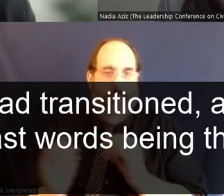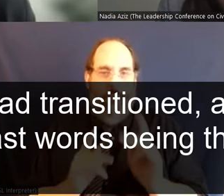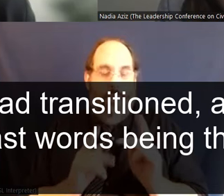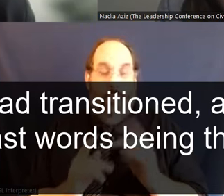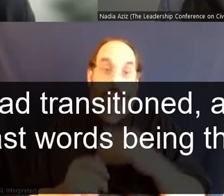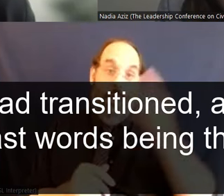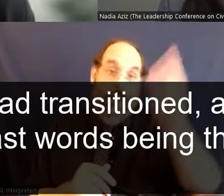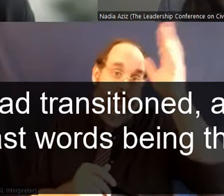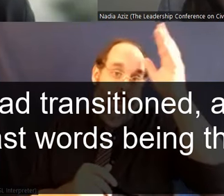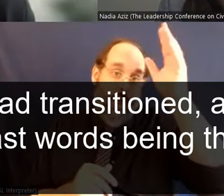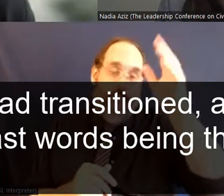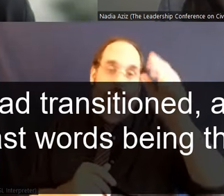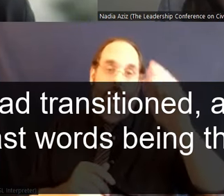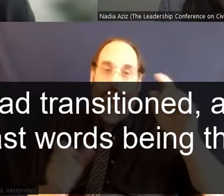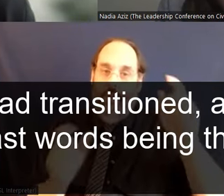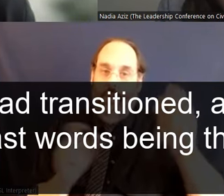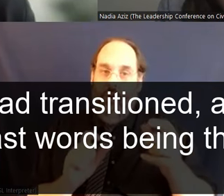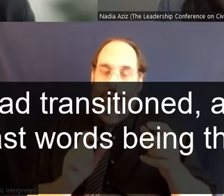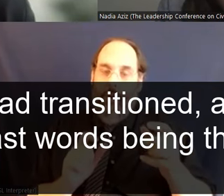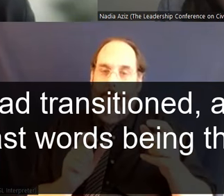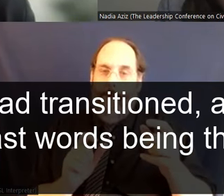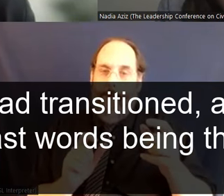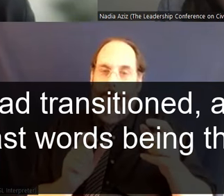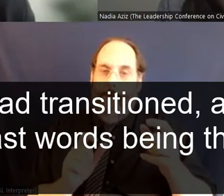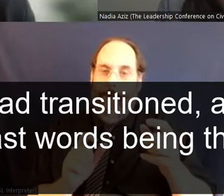dad transitioned